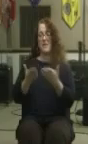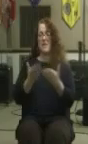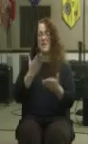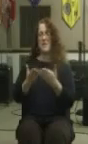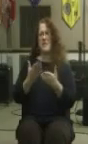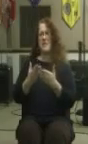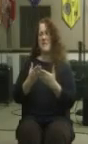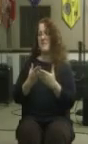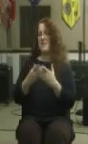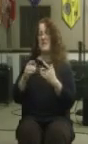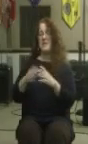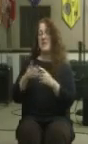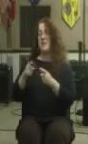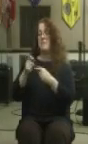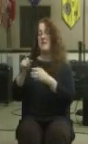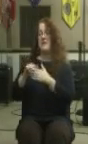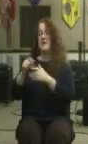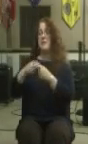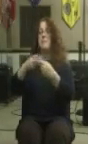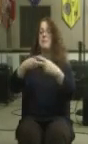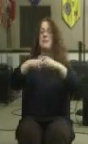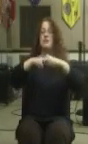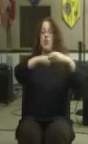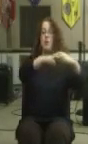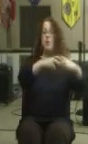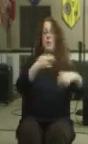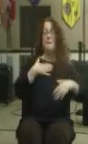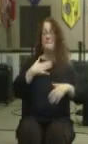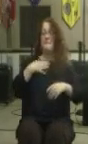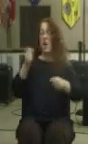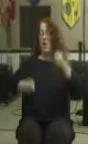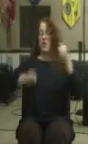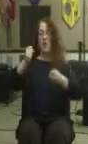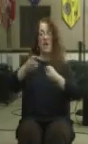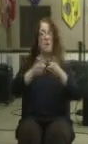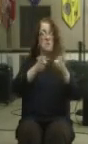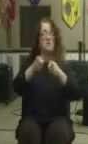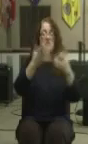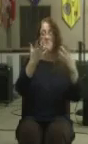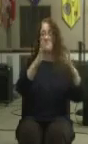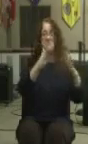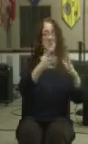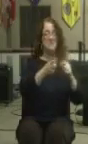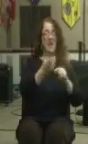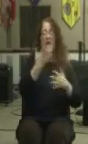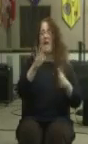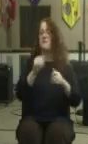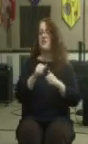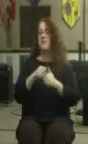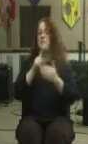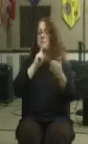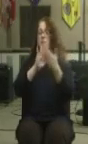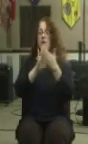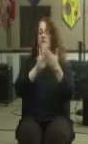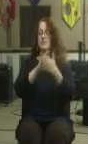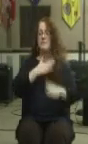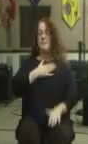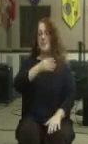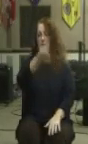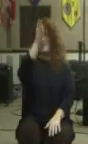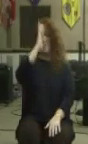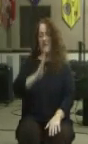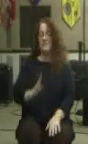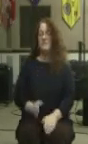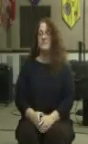Hey, they might be picking up my car out of the driveway right now, towing it away, but I shall deal with that after I finish praising my